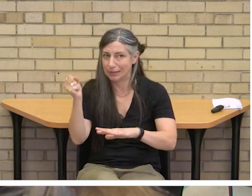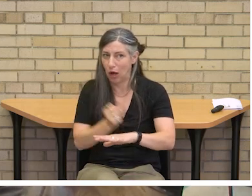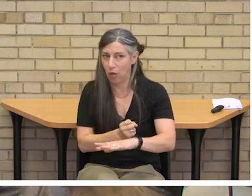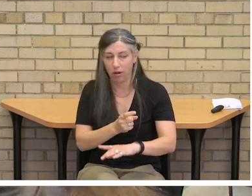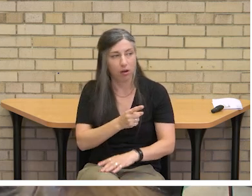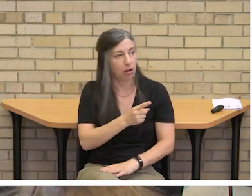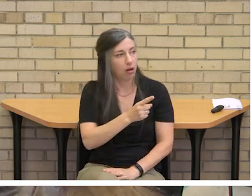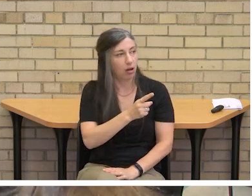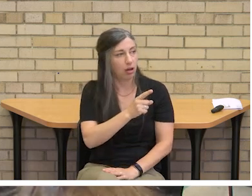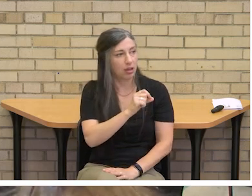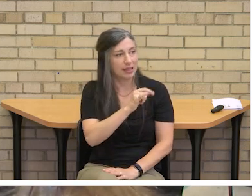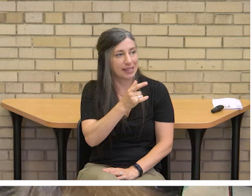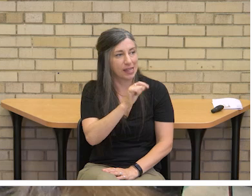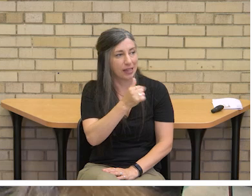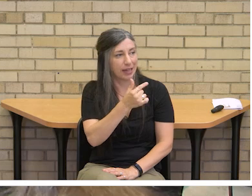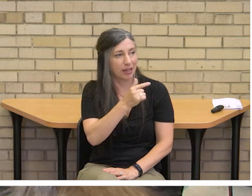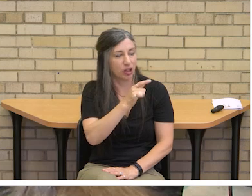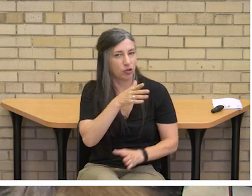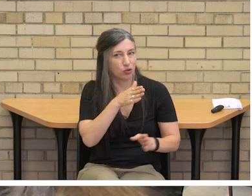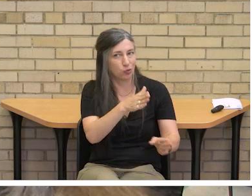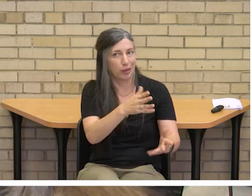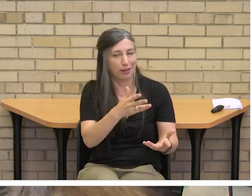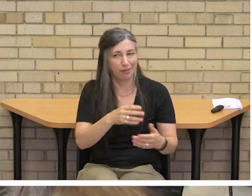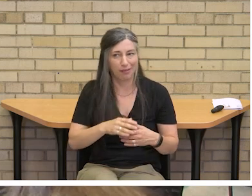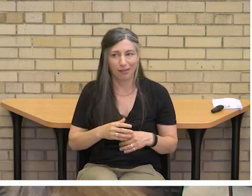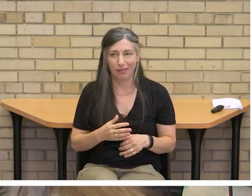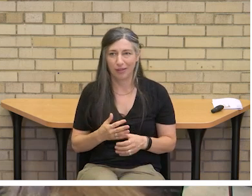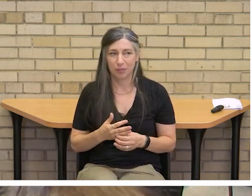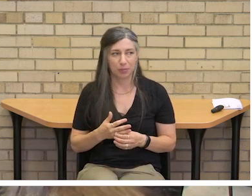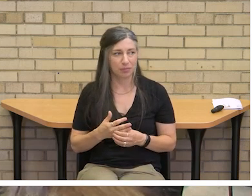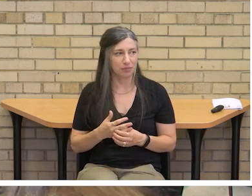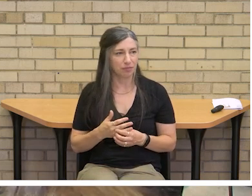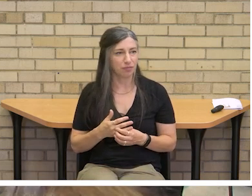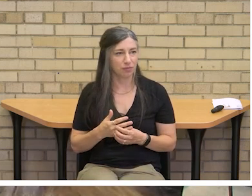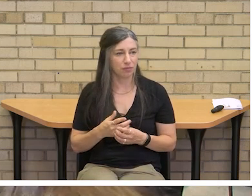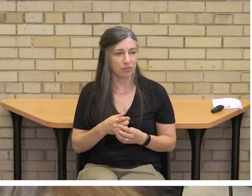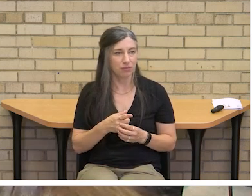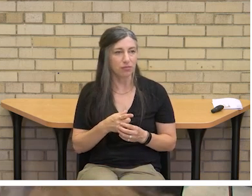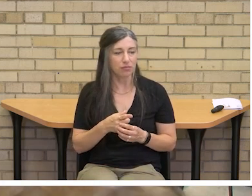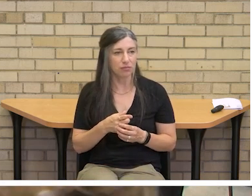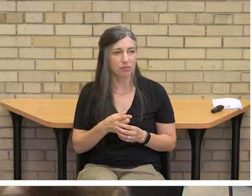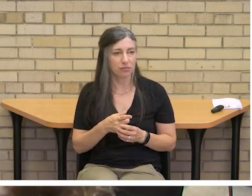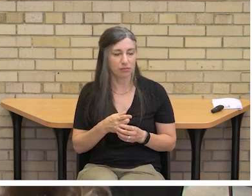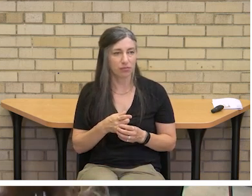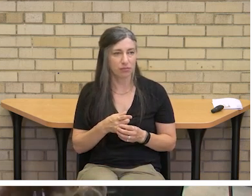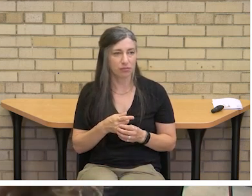Like Sailing Street, basically. Yeah. There'll be stuff.